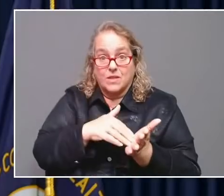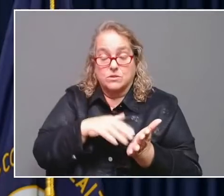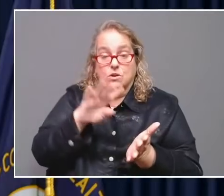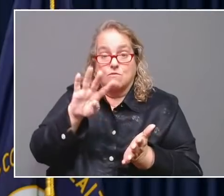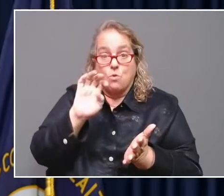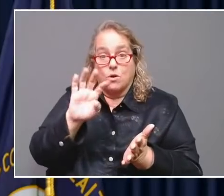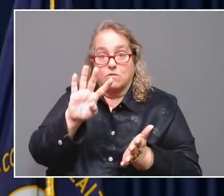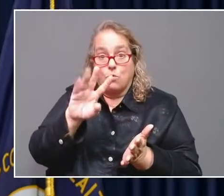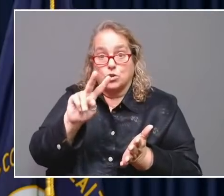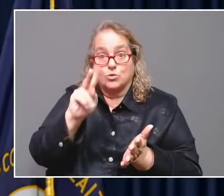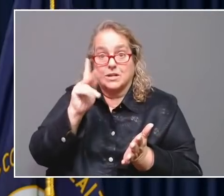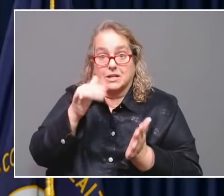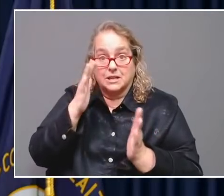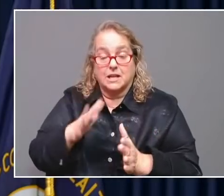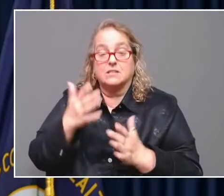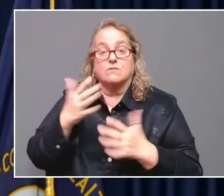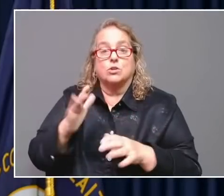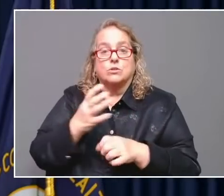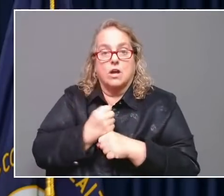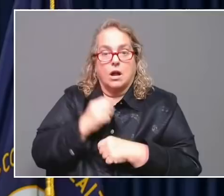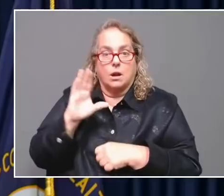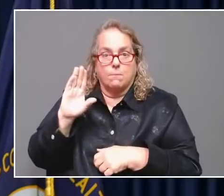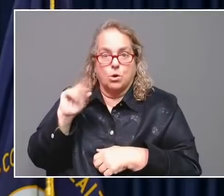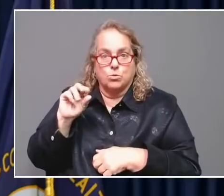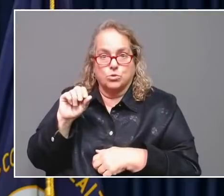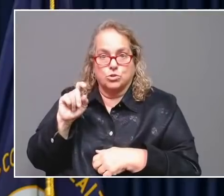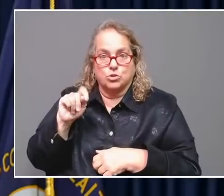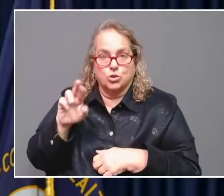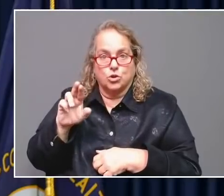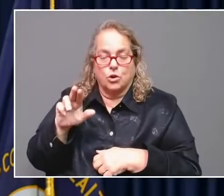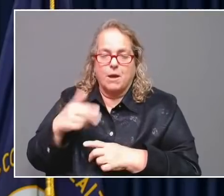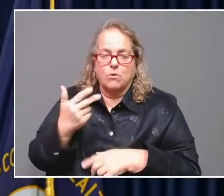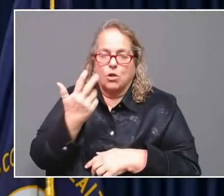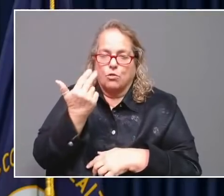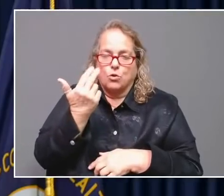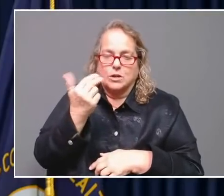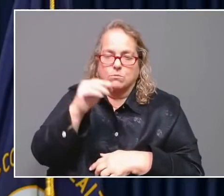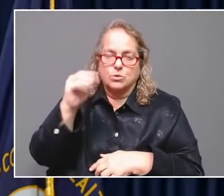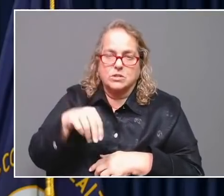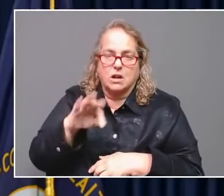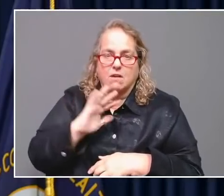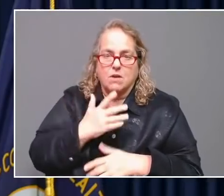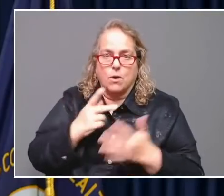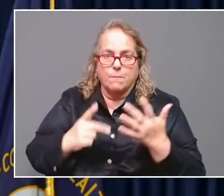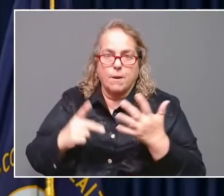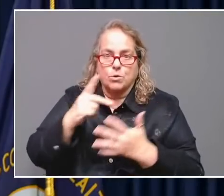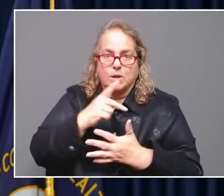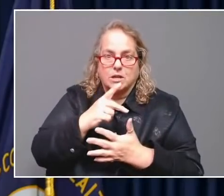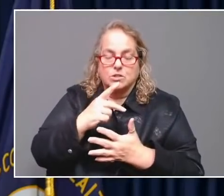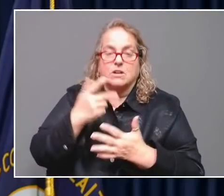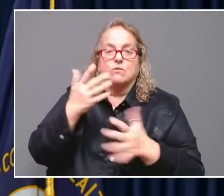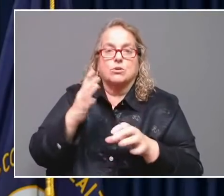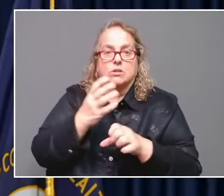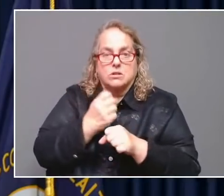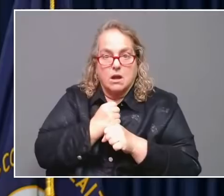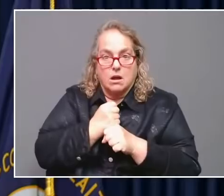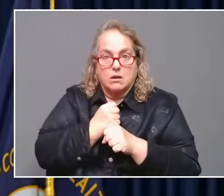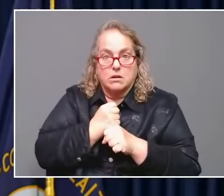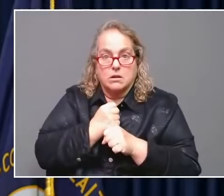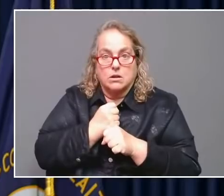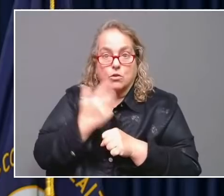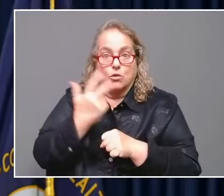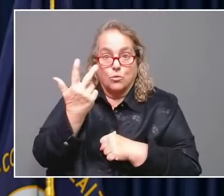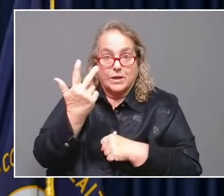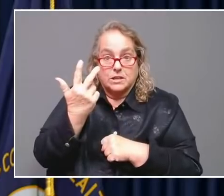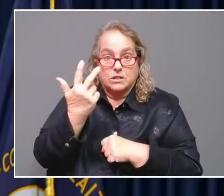581,442 Kentuckians have gotten a booster. So that's about 13% of our population has gotten 3 shots, unless